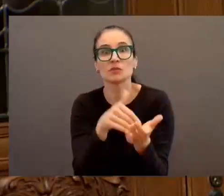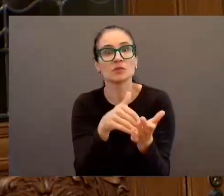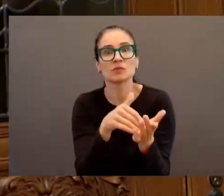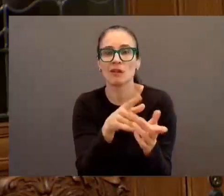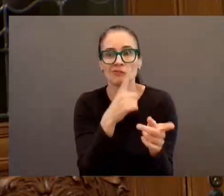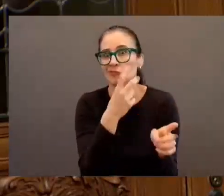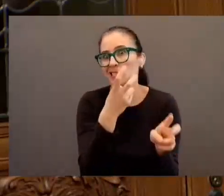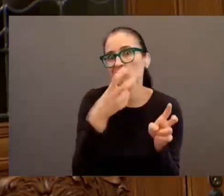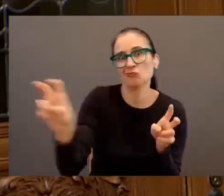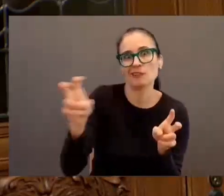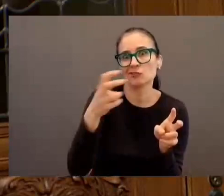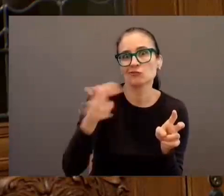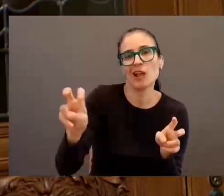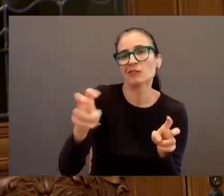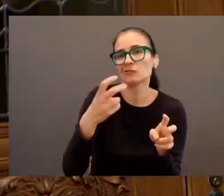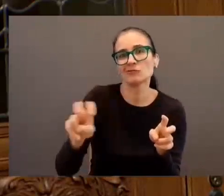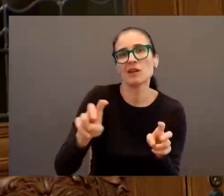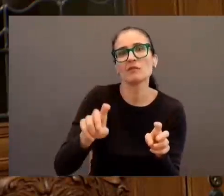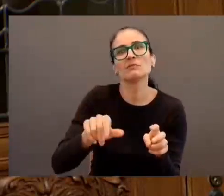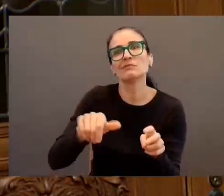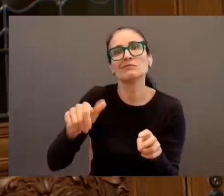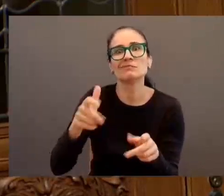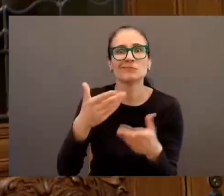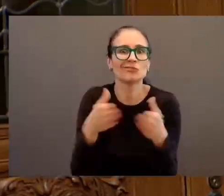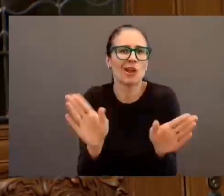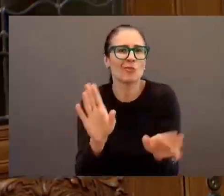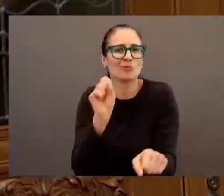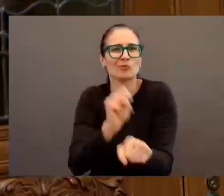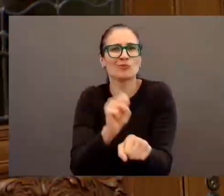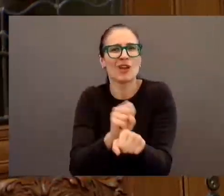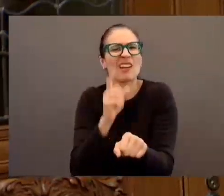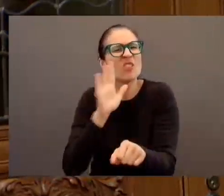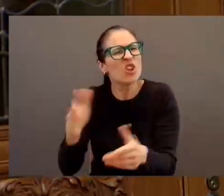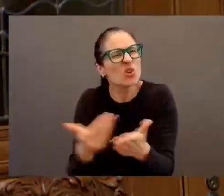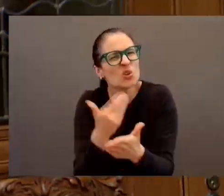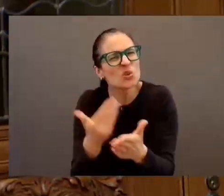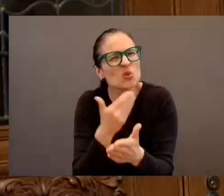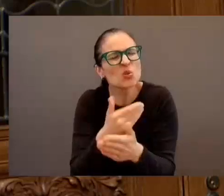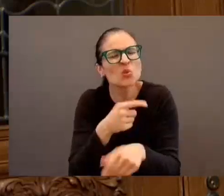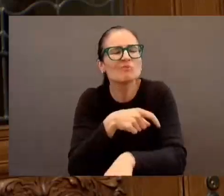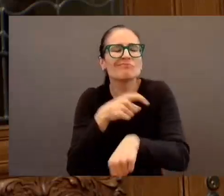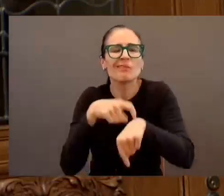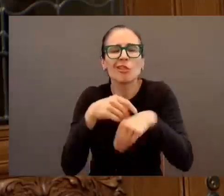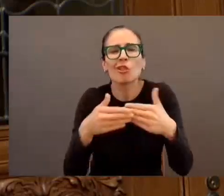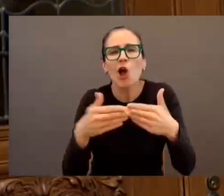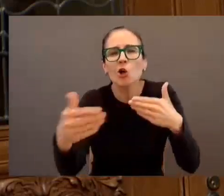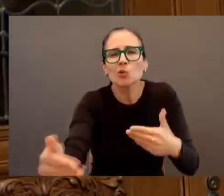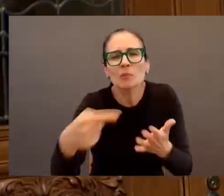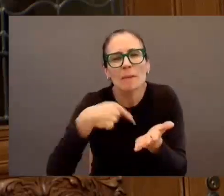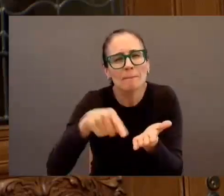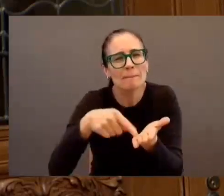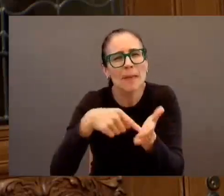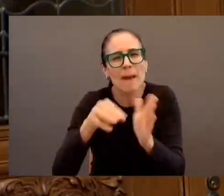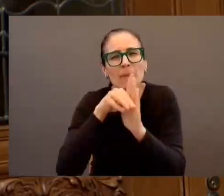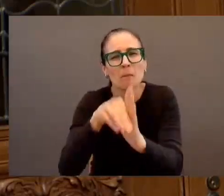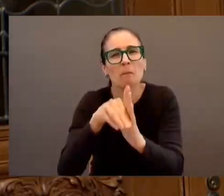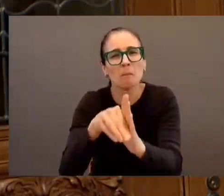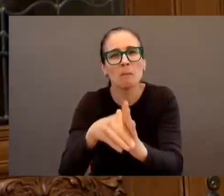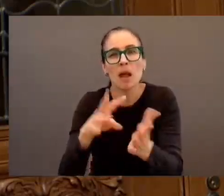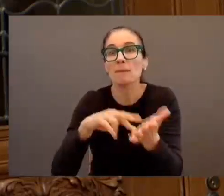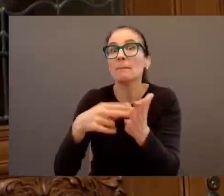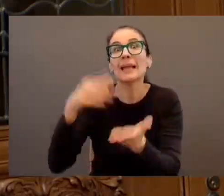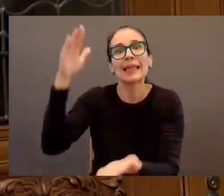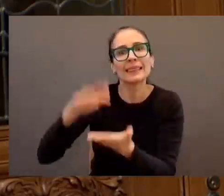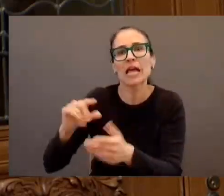has severely impacted the staffing of GPs working in hospital settings. Why is this government trying